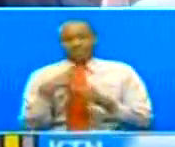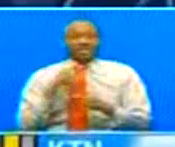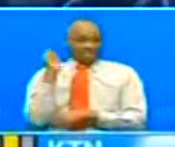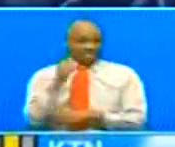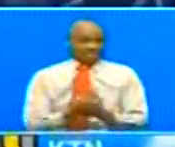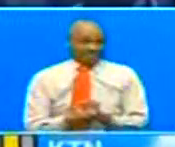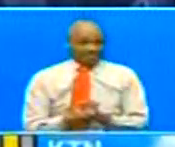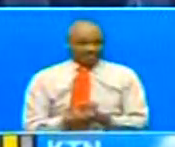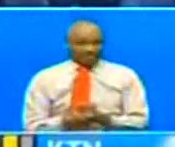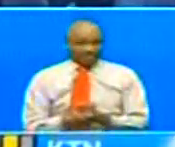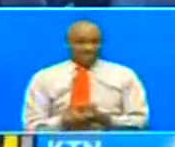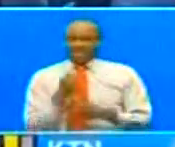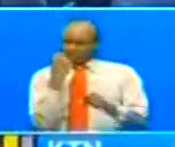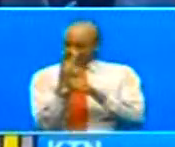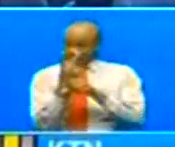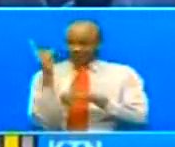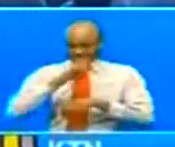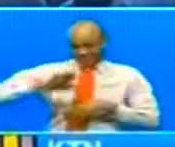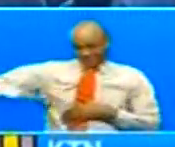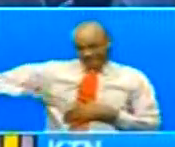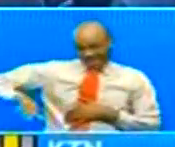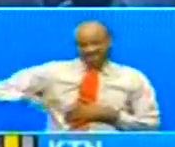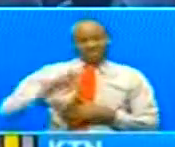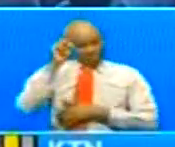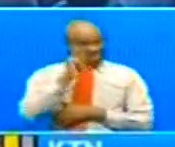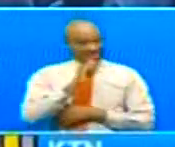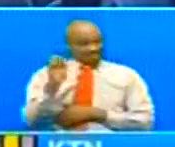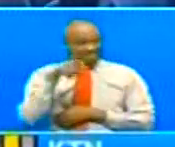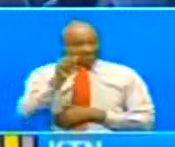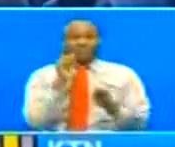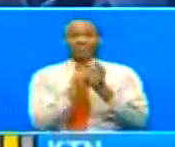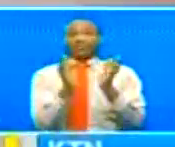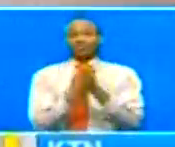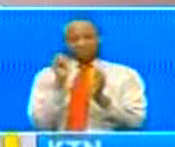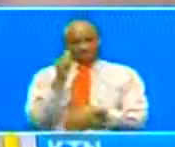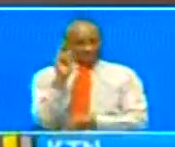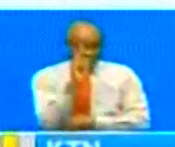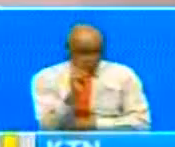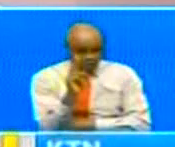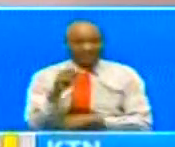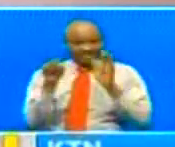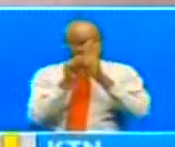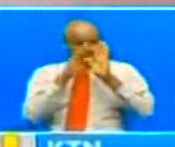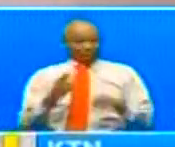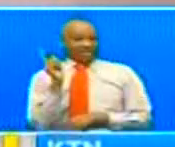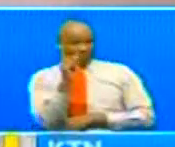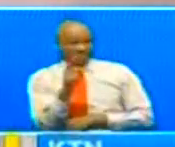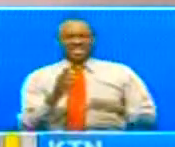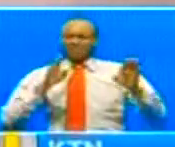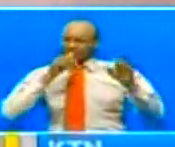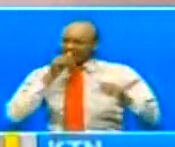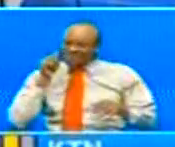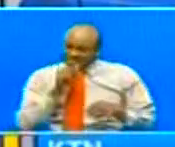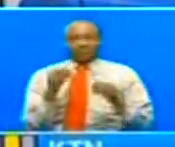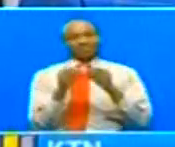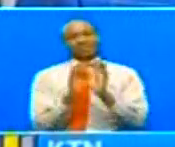country. With 12 days to go, the northeastern leaders met President Uhuru Kenyatta at State House Nairobi in a closed-door